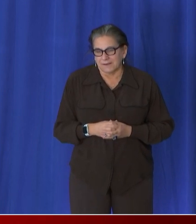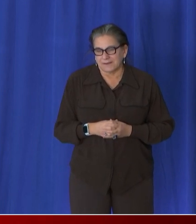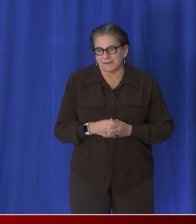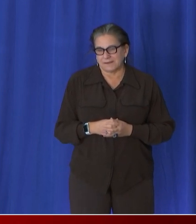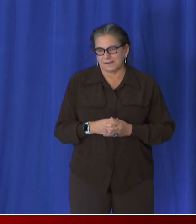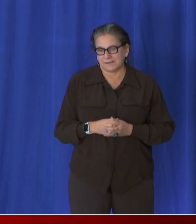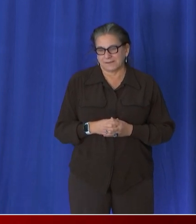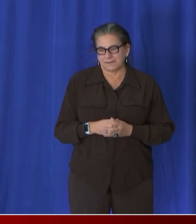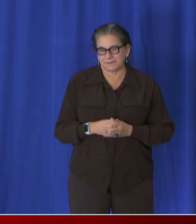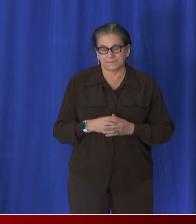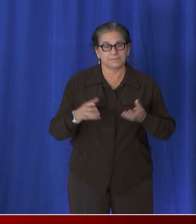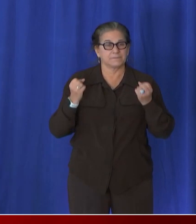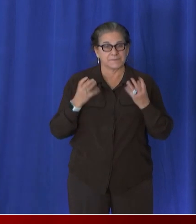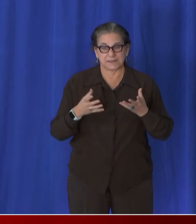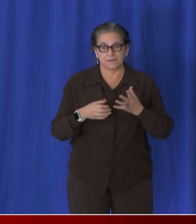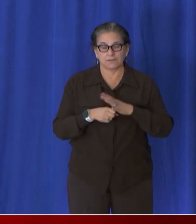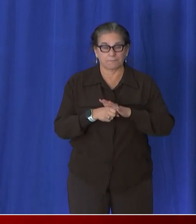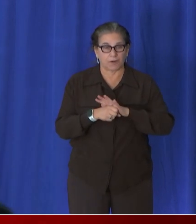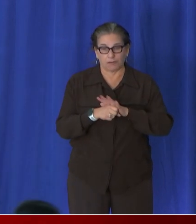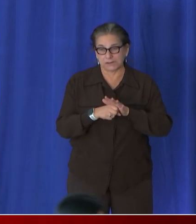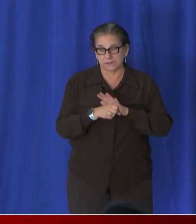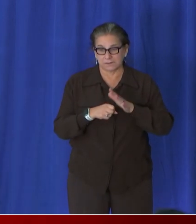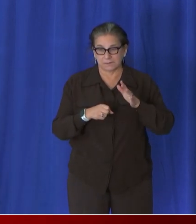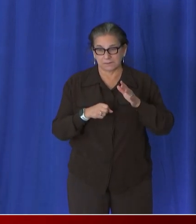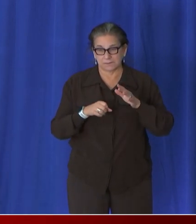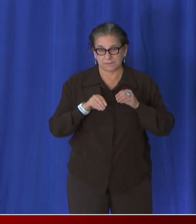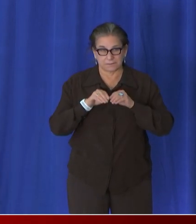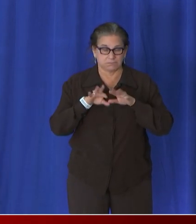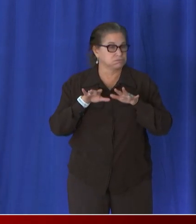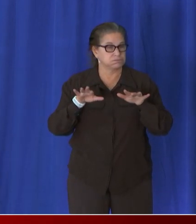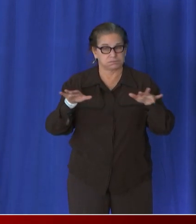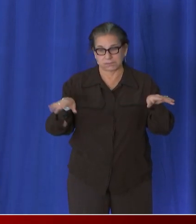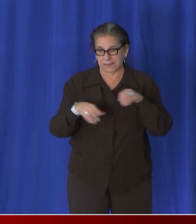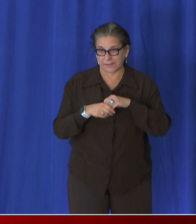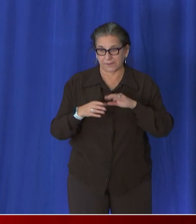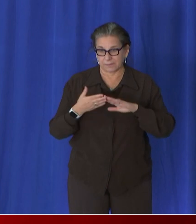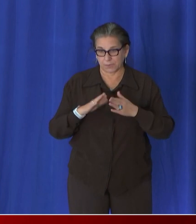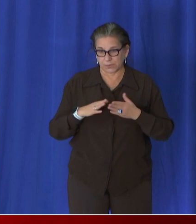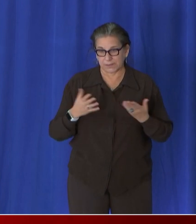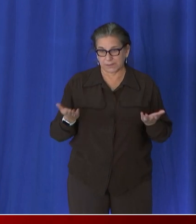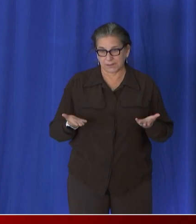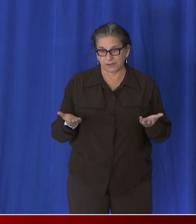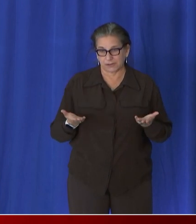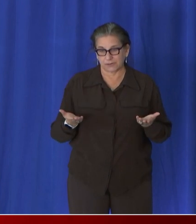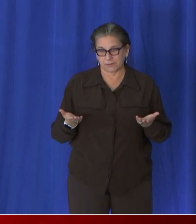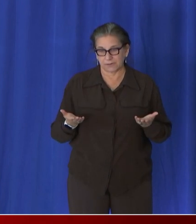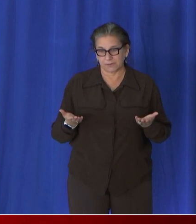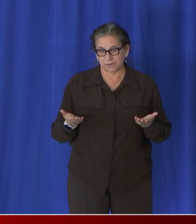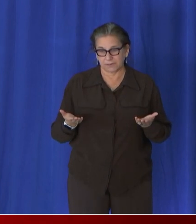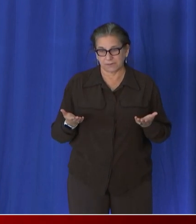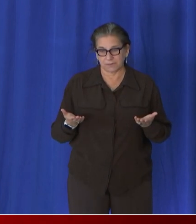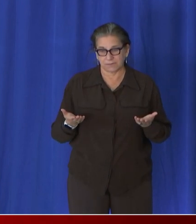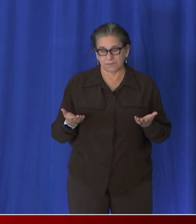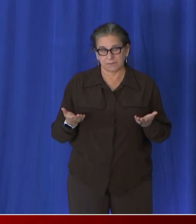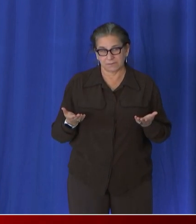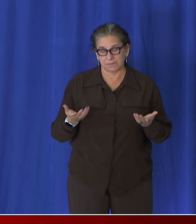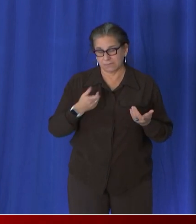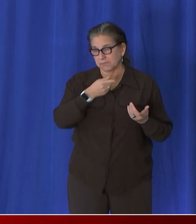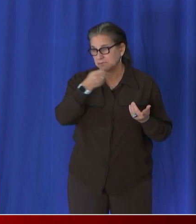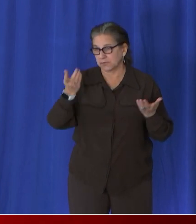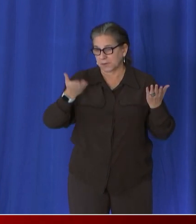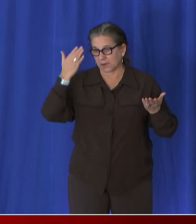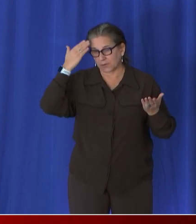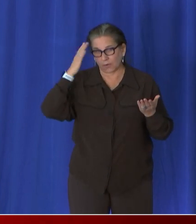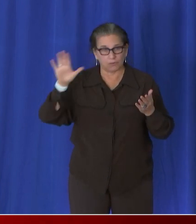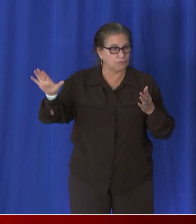seen that over the last couple of days. We've seen those case rates of 1,200 per day. So many of your friends and family, and perhaps you, may end